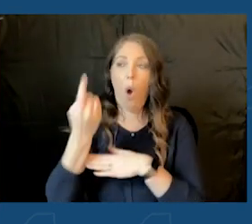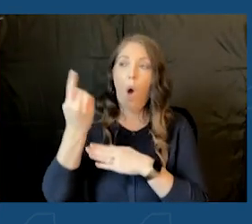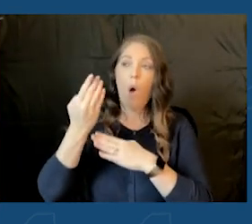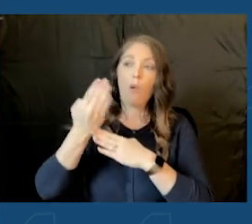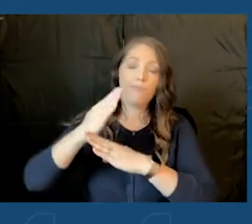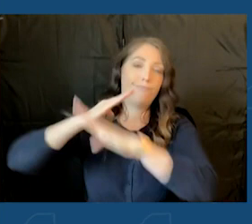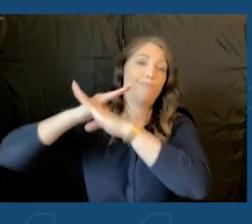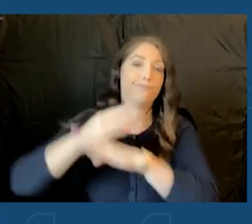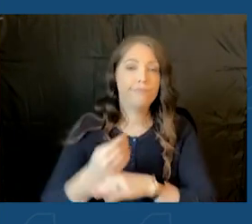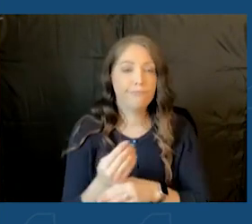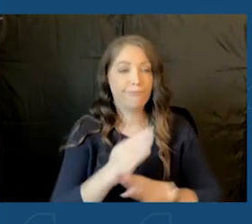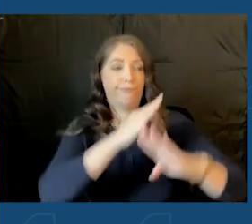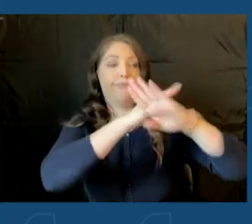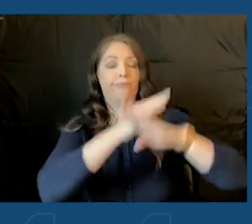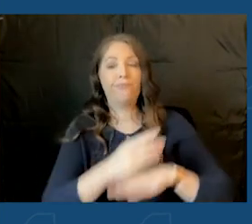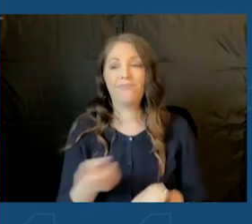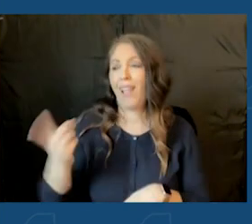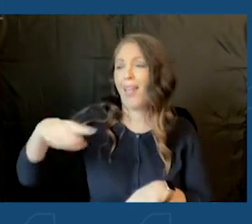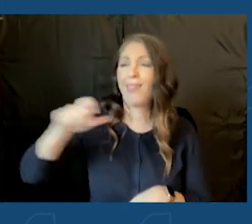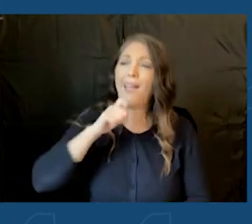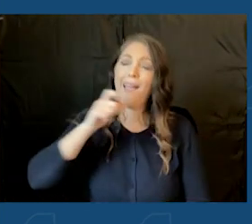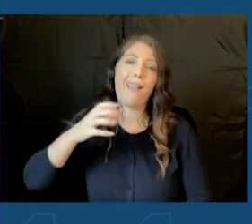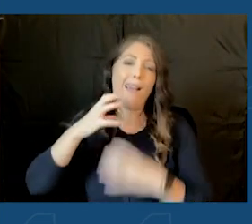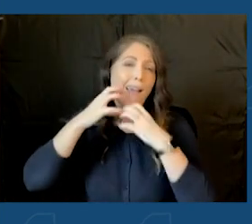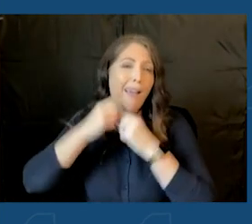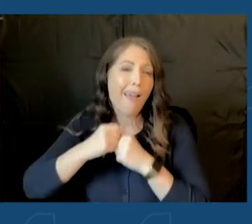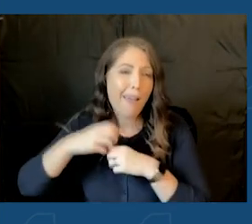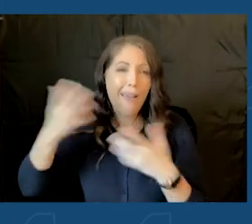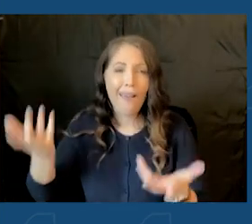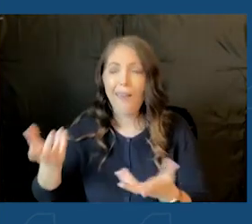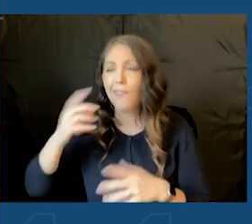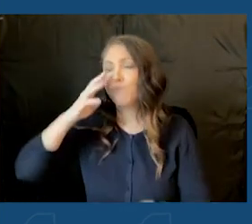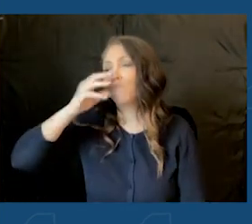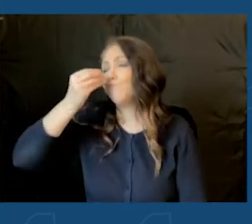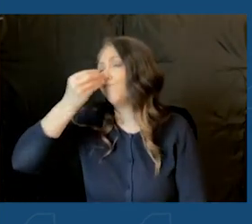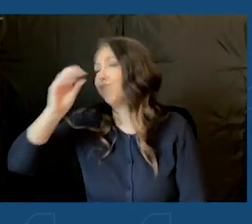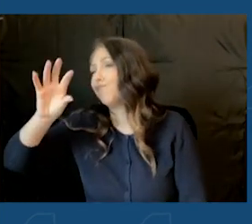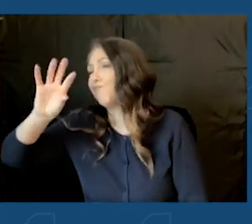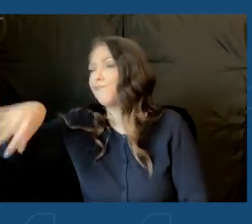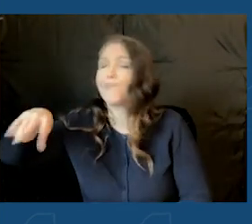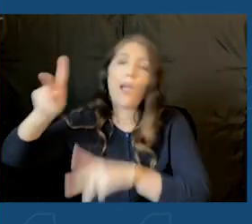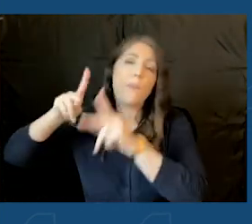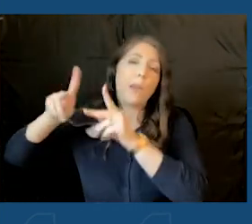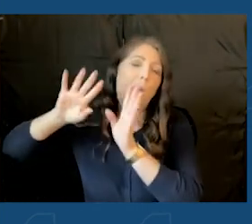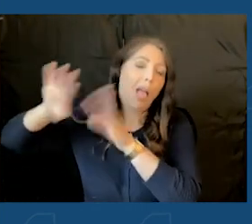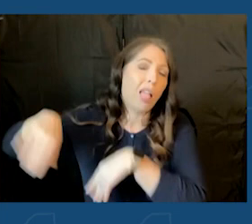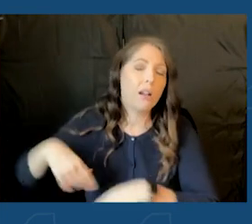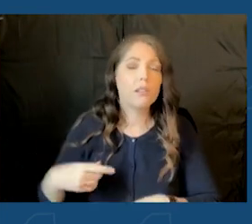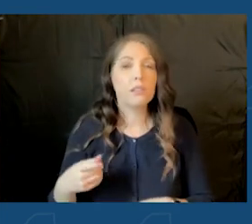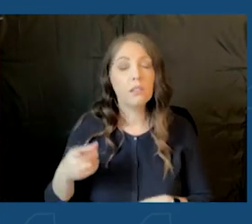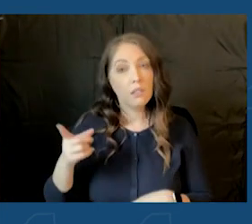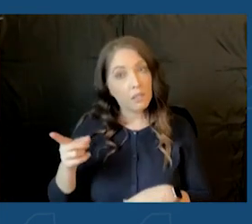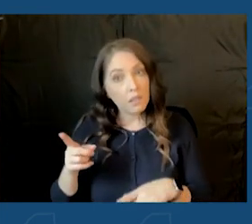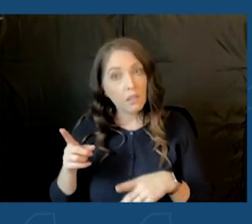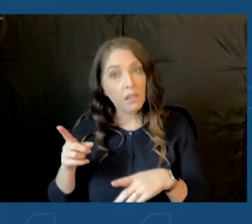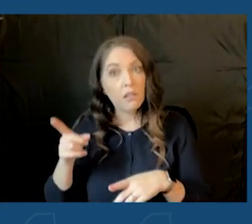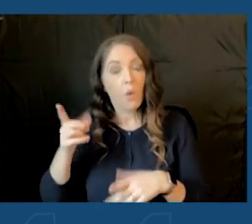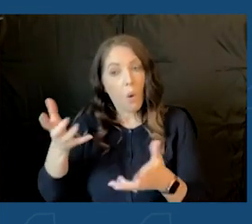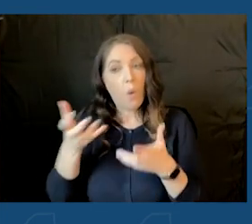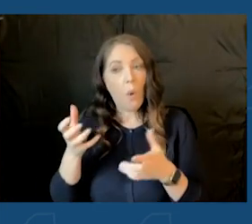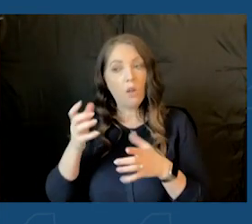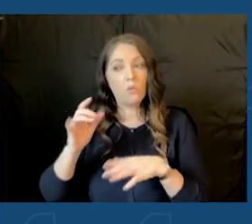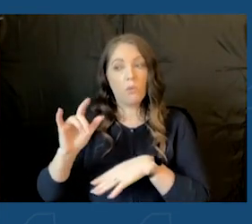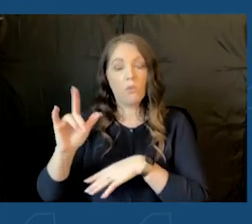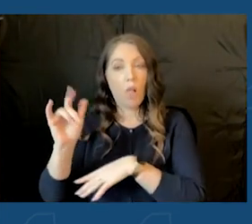about the Long Islanders waiting and sometimes dying at those dangerous grade crossings. They're about increasing Long Island Railroad service